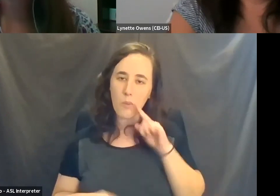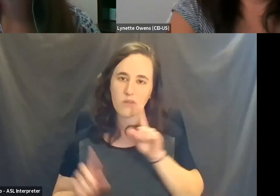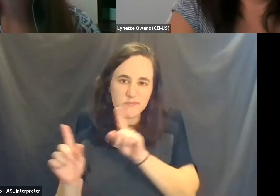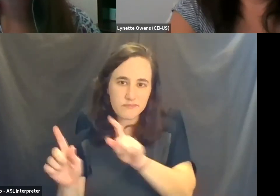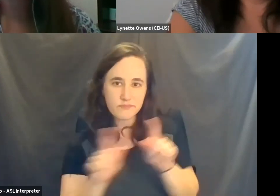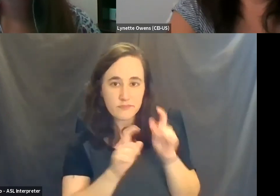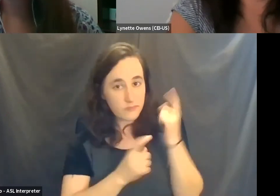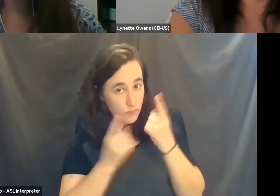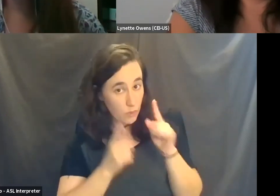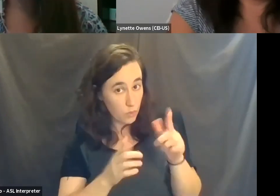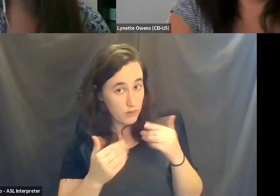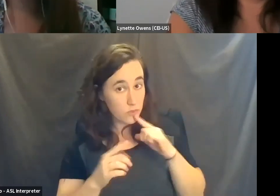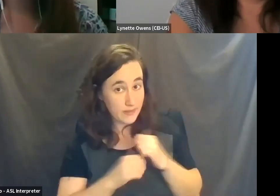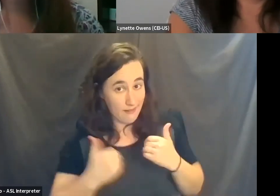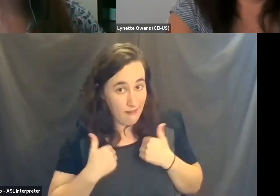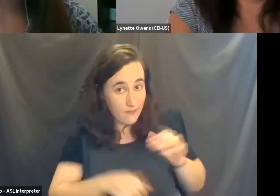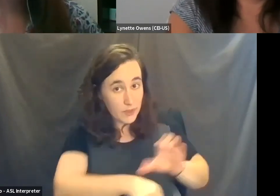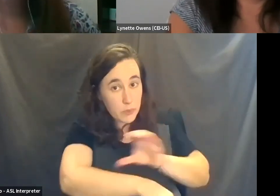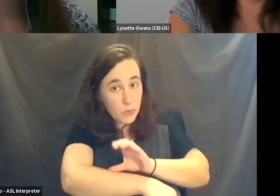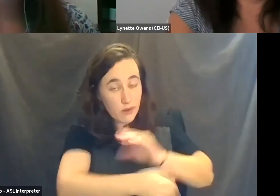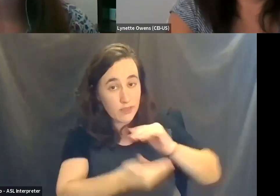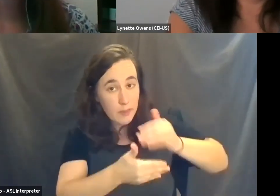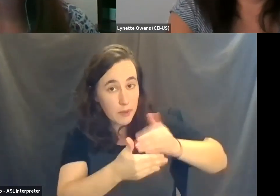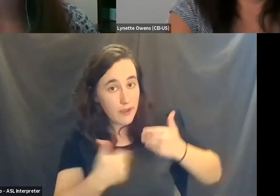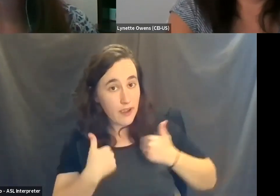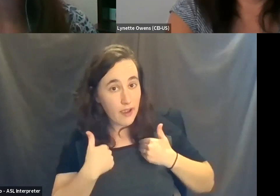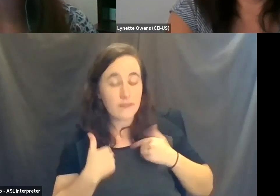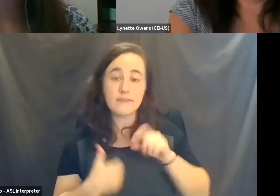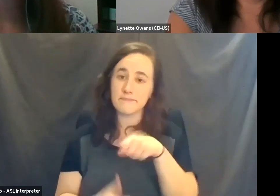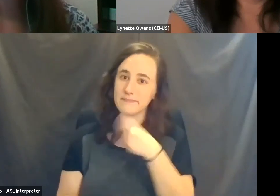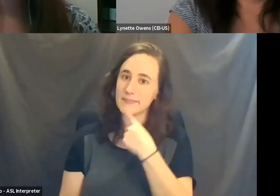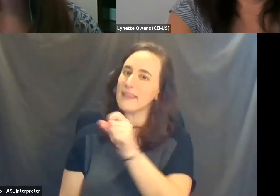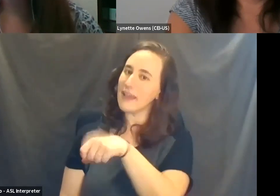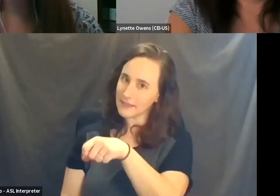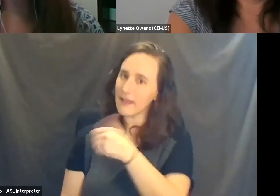device in the home? And we'll get responses, yes, there is, but then we'll learn months